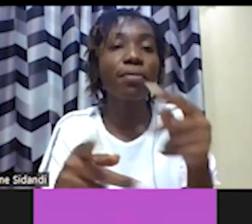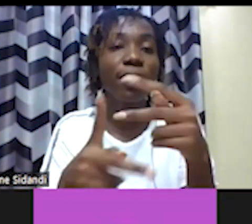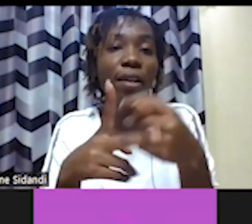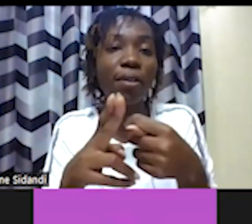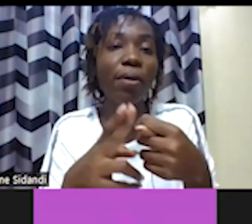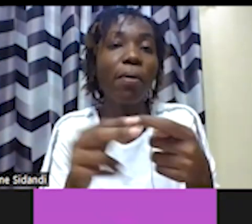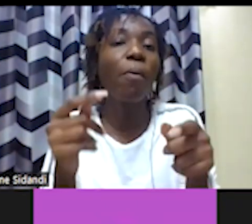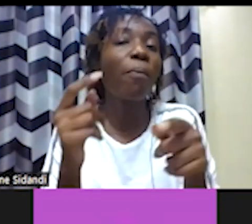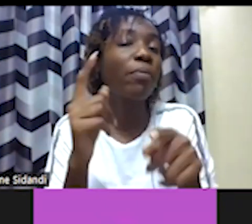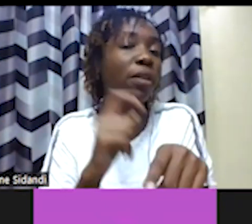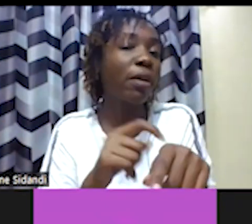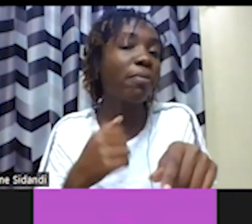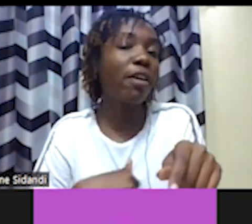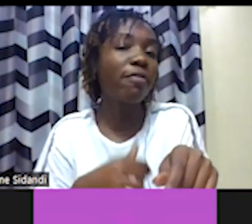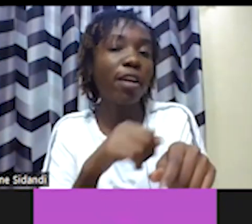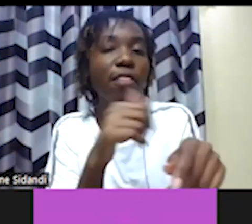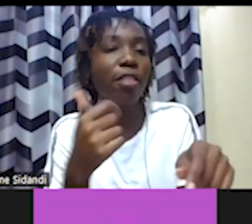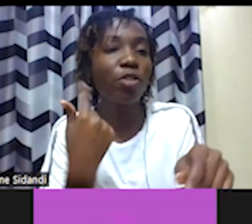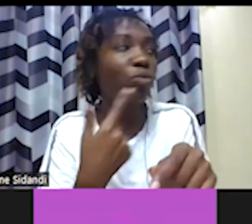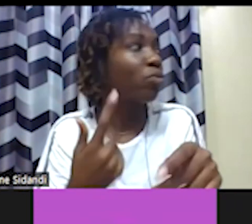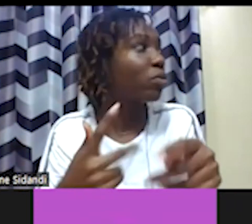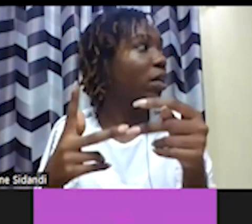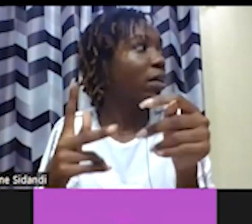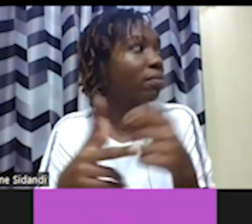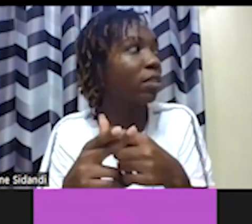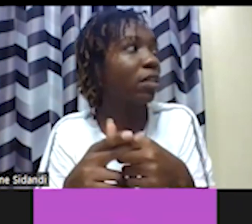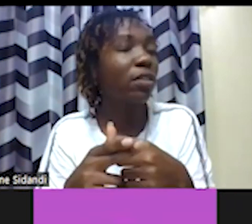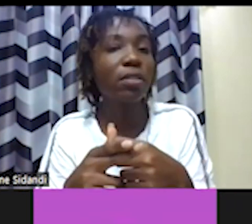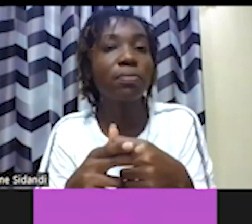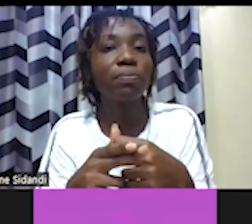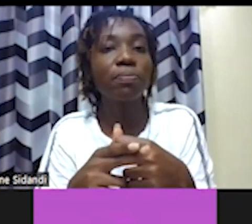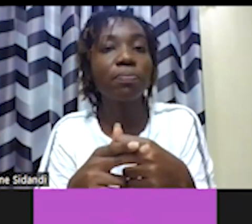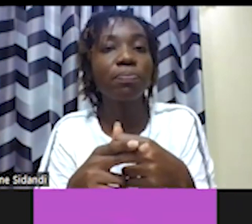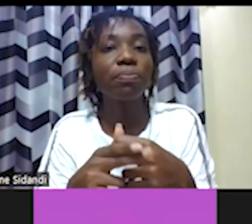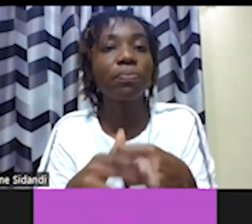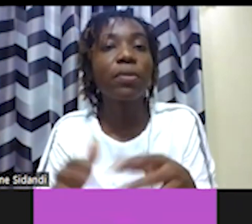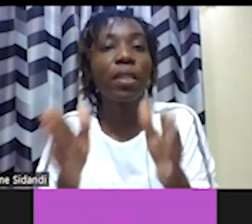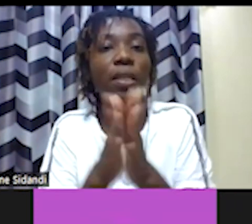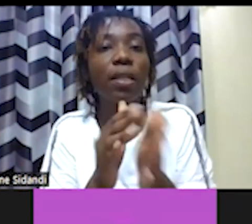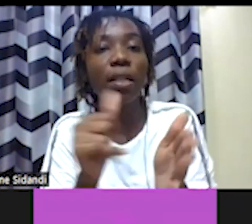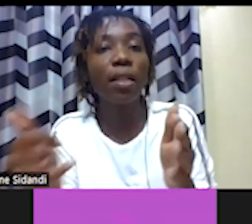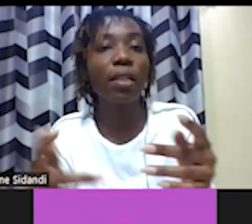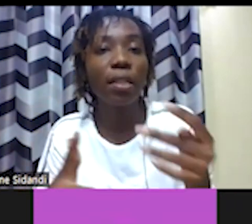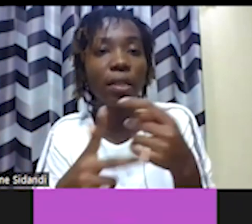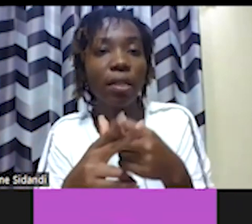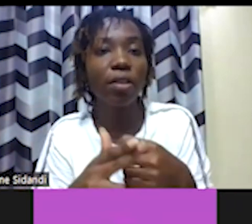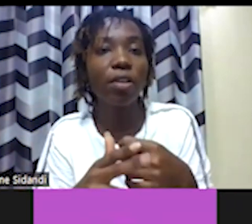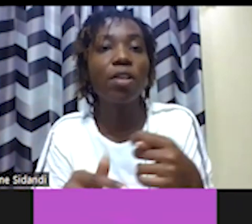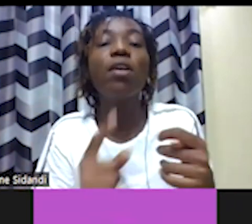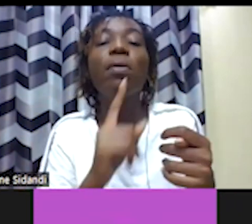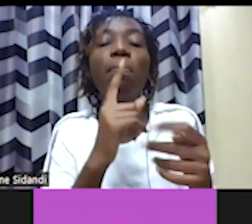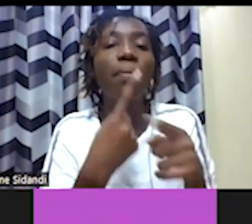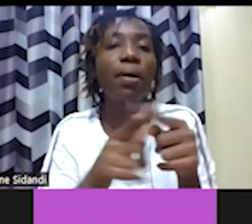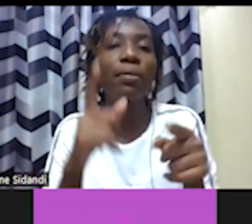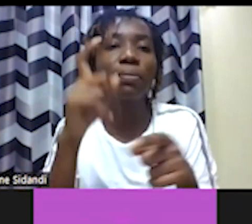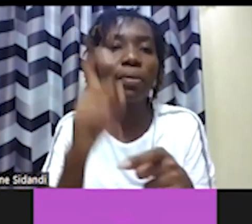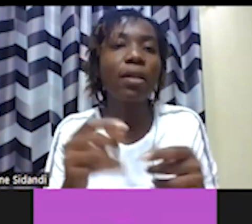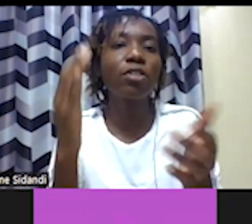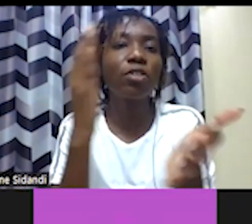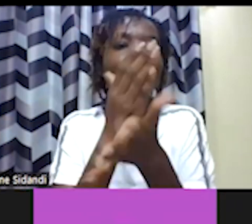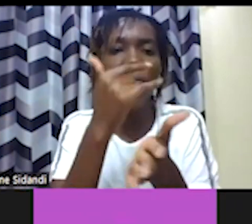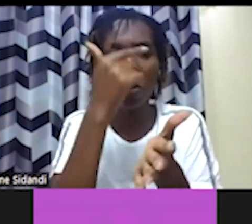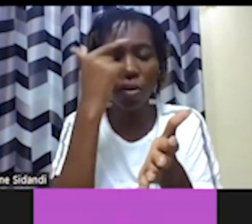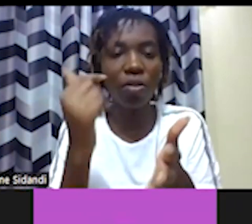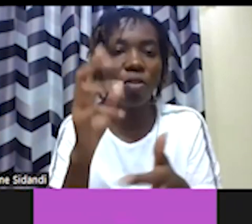others who are circumcised also in their own clubs feeling they're circumcised. But it has to stop because of the